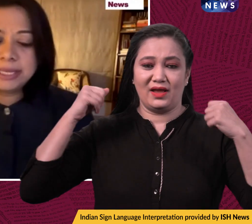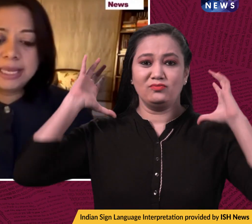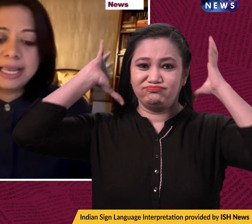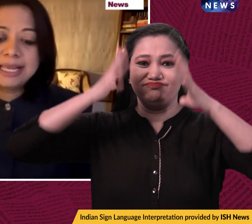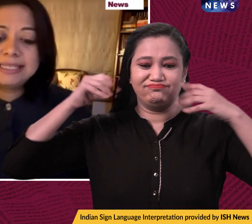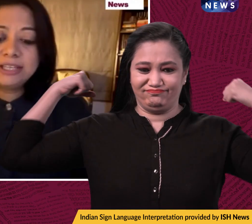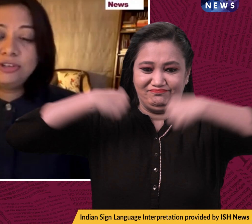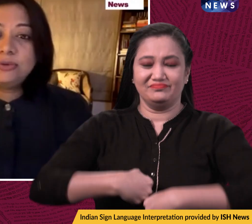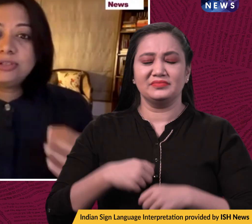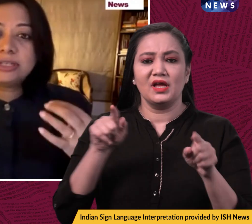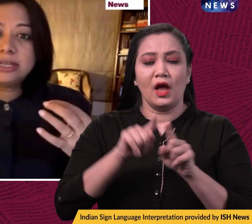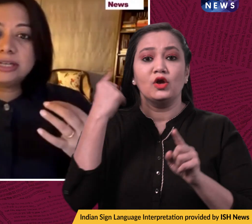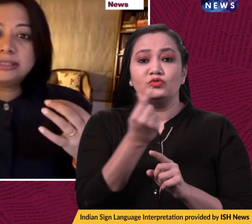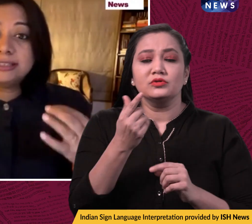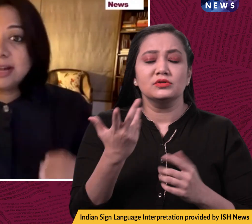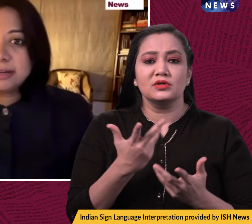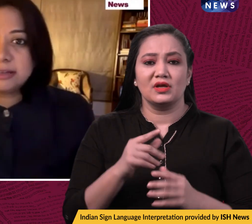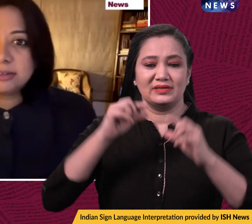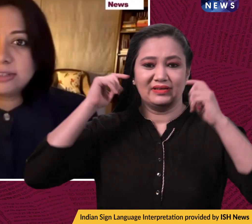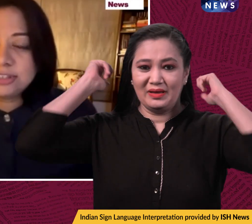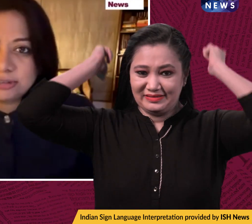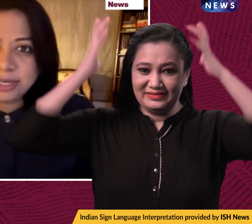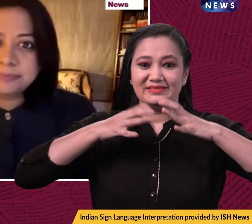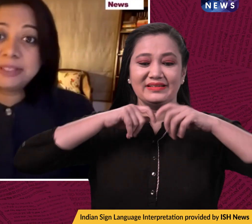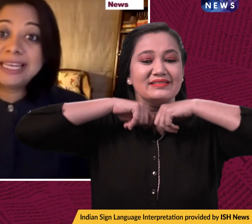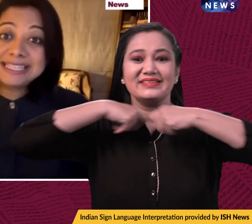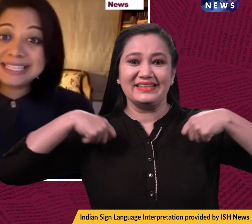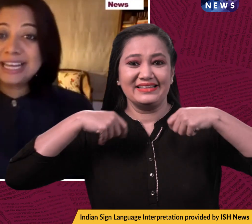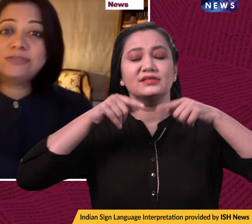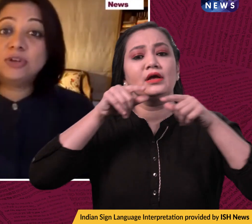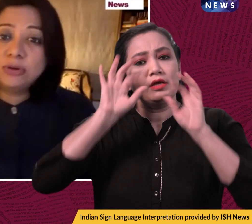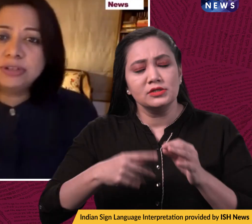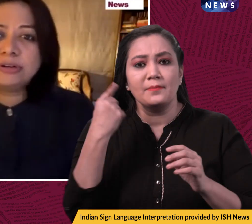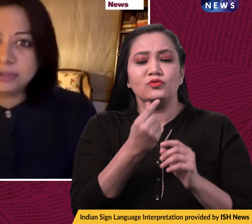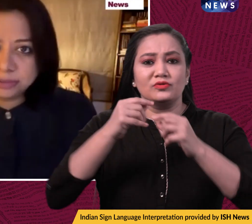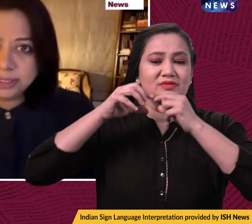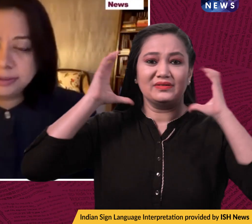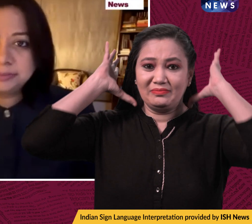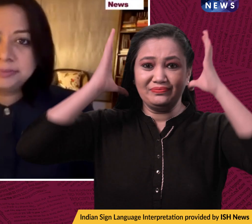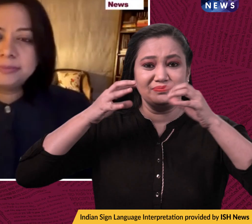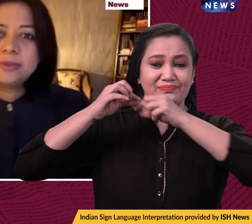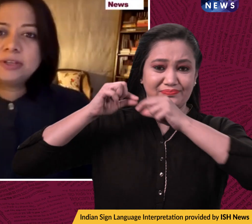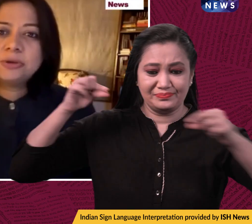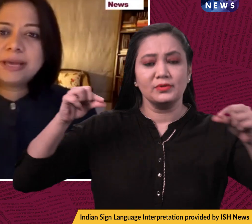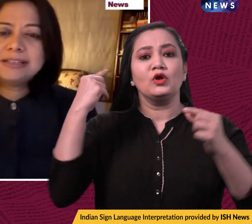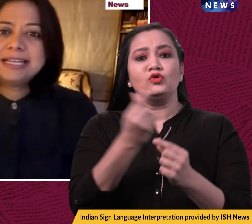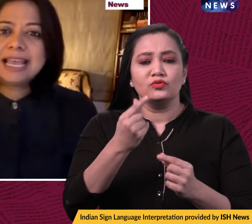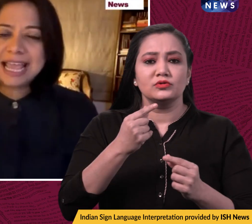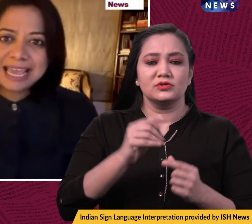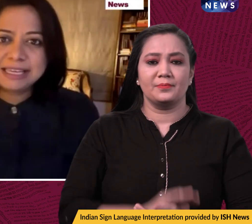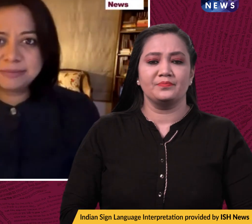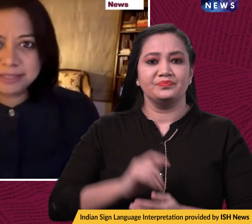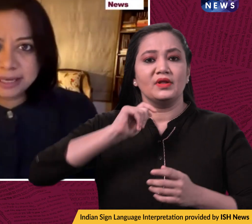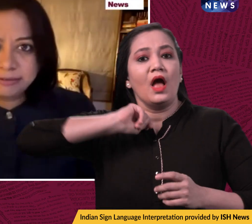hoodie and he used the nada or the string inside of the hood of the hoodie to